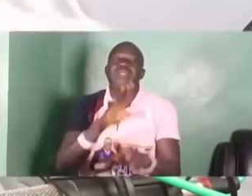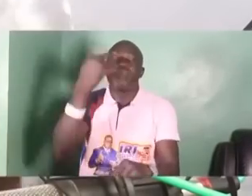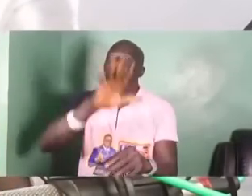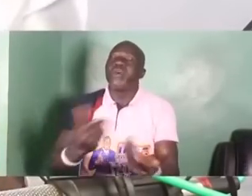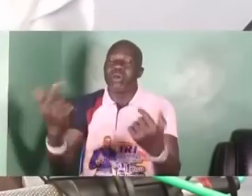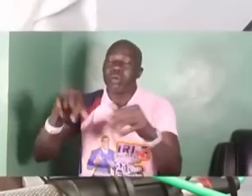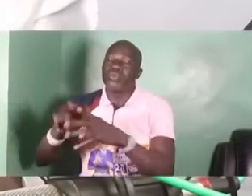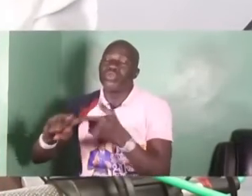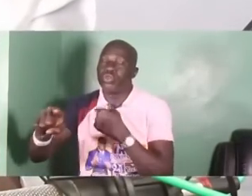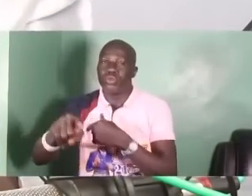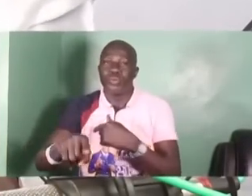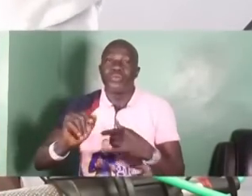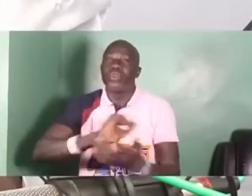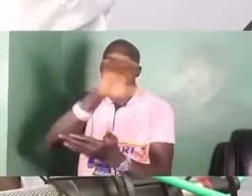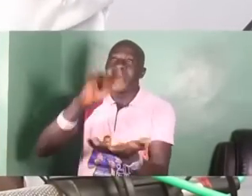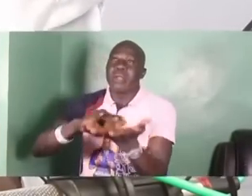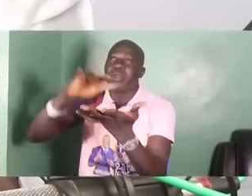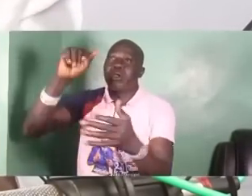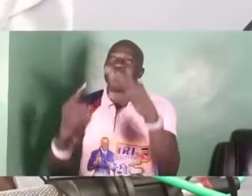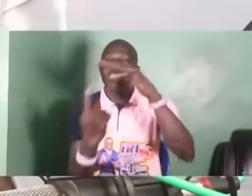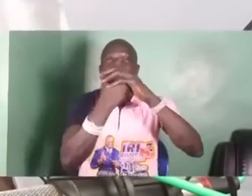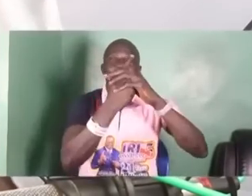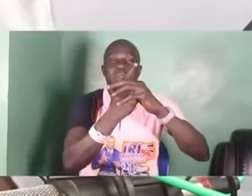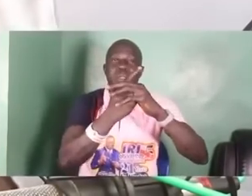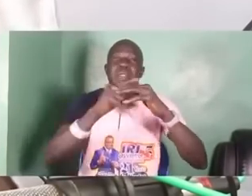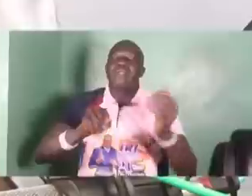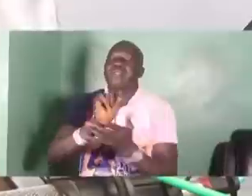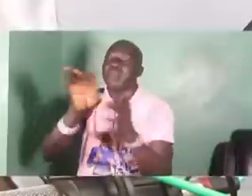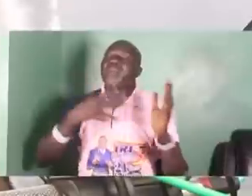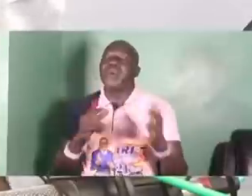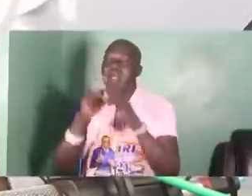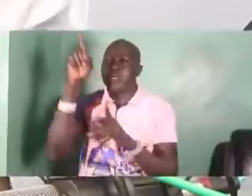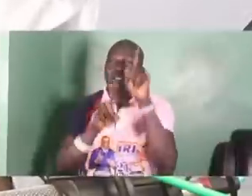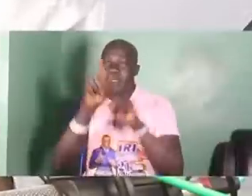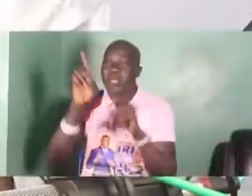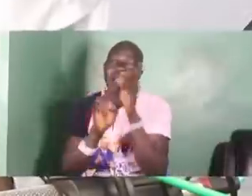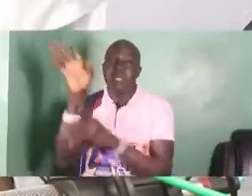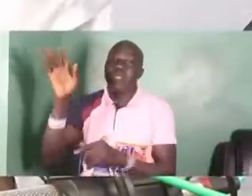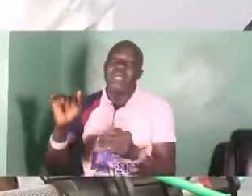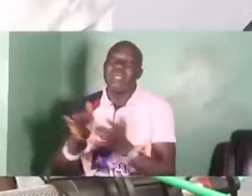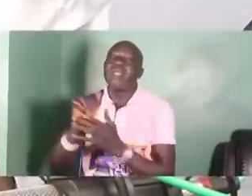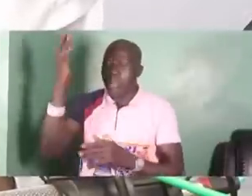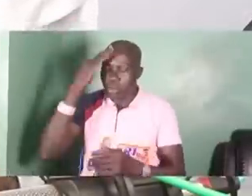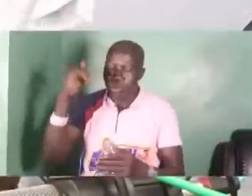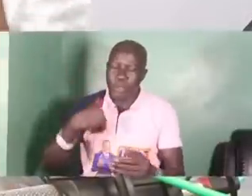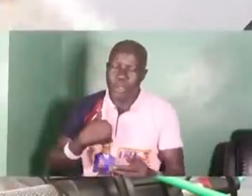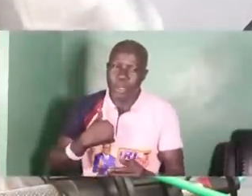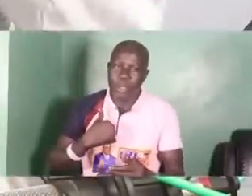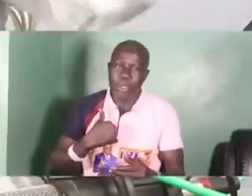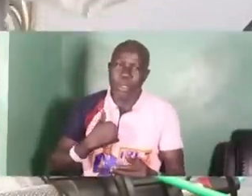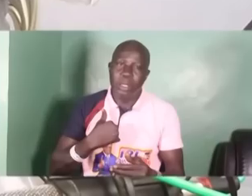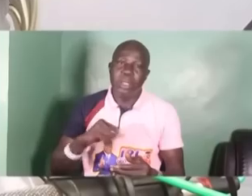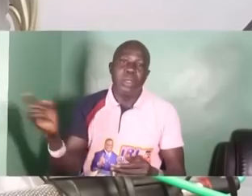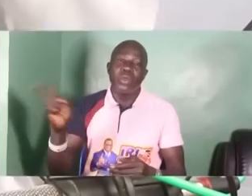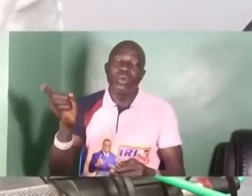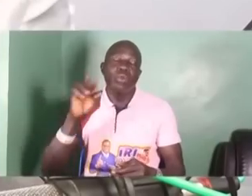why then drive me 5 minutes? If a 5 minute drive, what is the signboard? You see the Shebeba signboard? Yes, see there. Turn them. Go back,